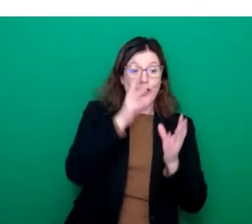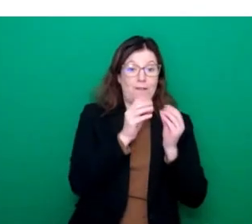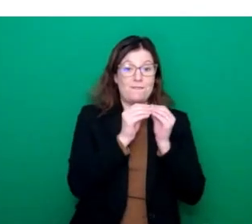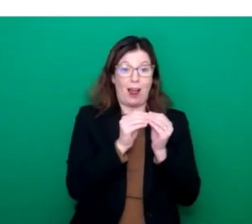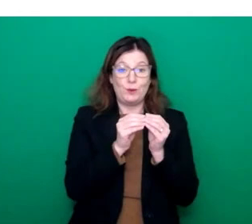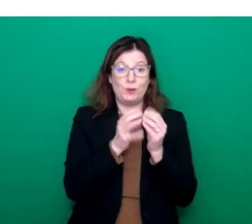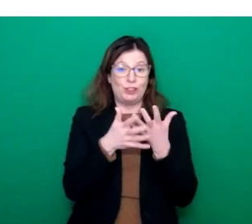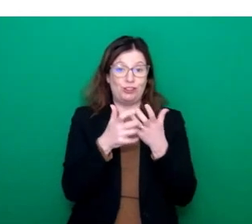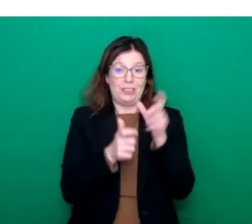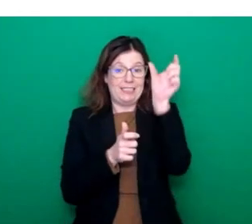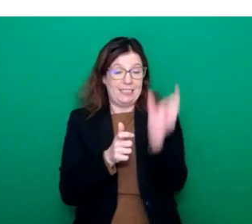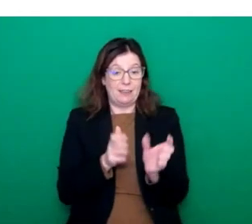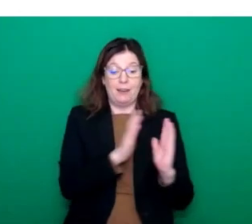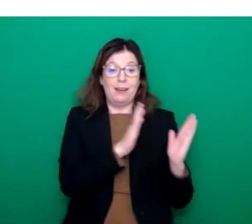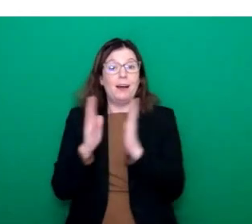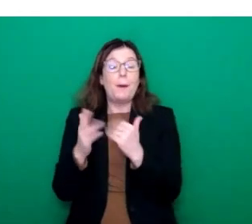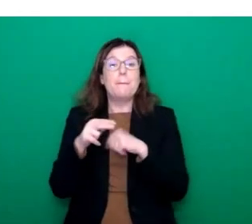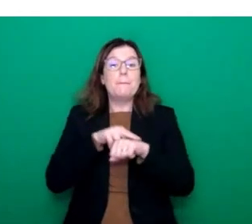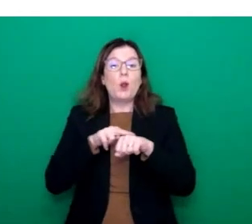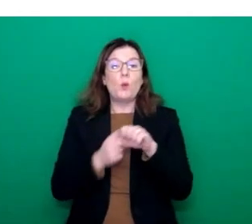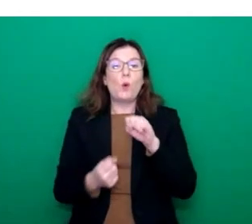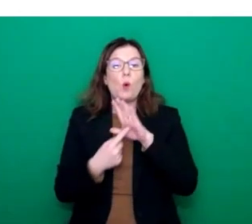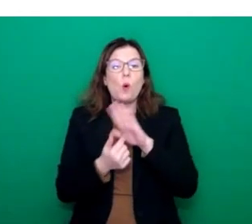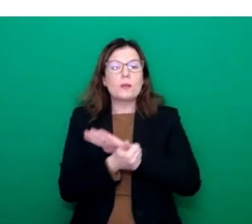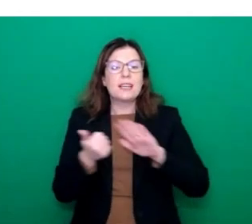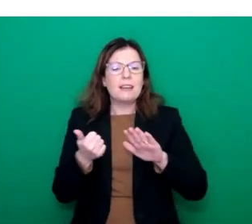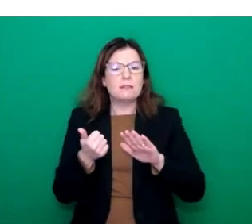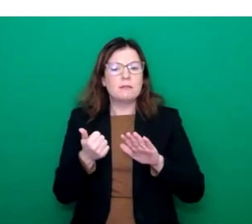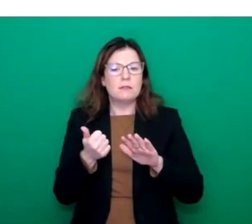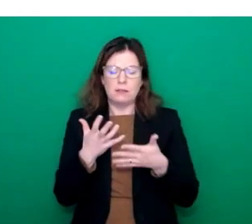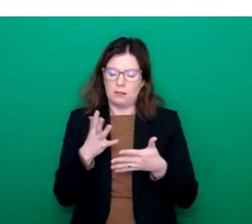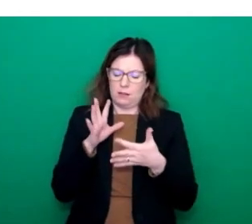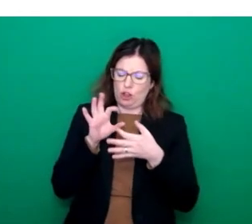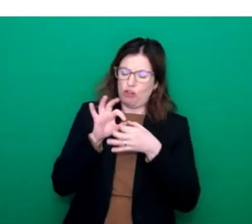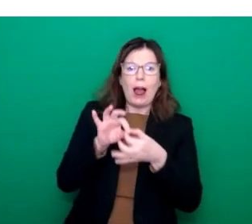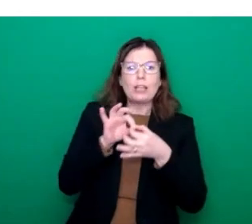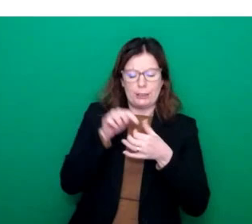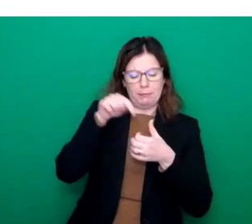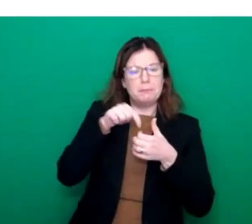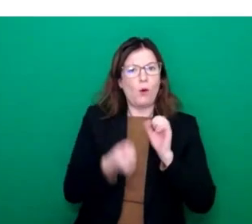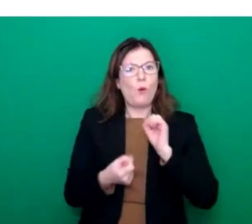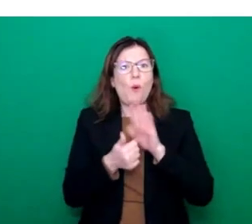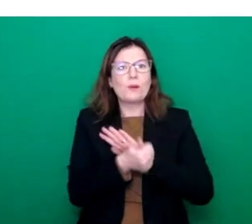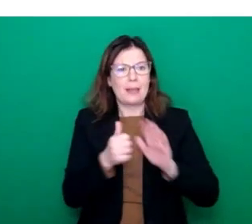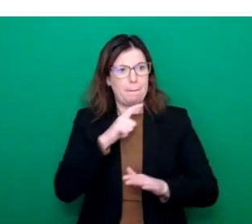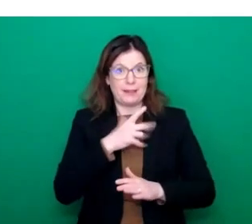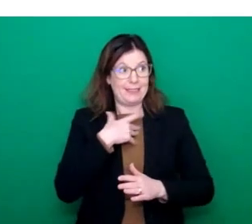under the core skills, the relational skills. It's very important to be able to build relationships.